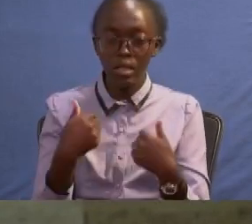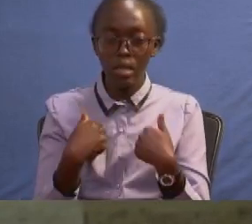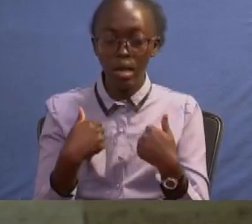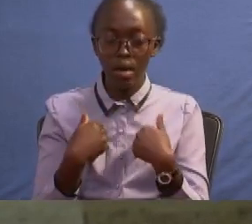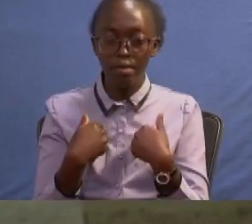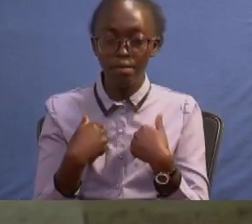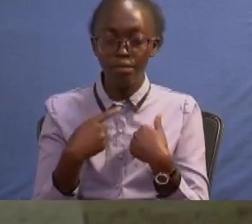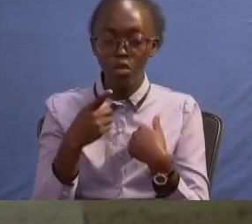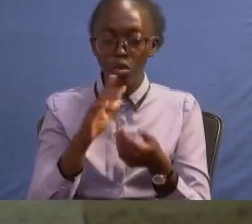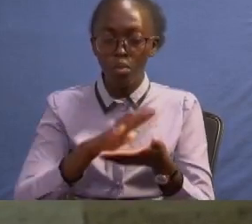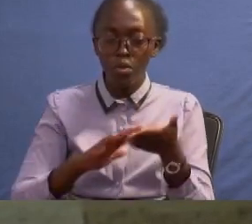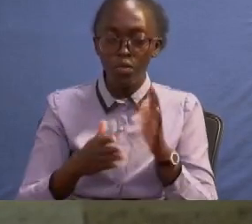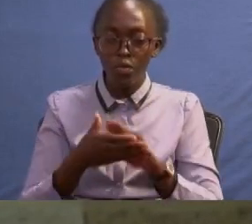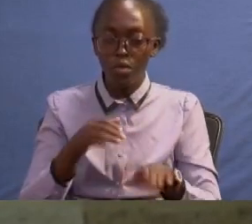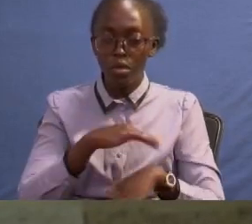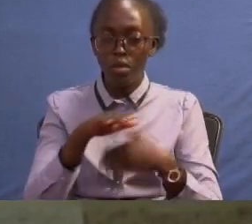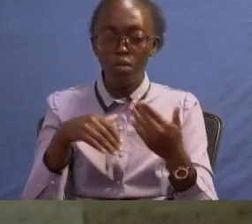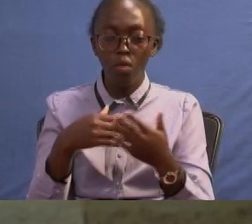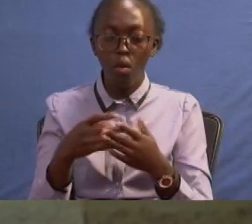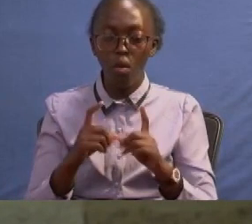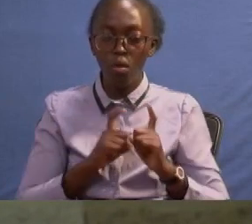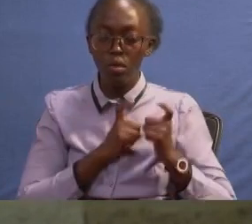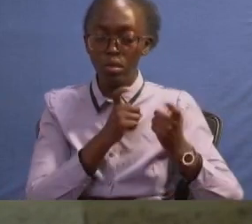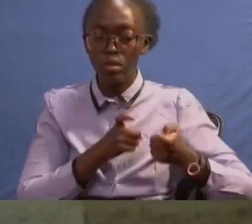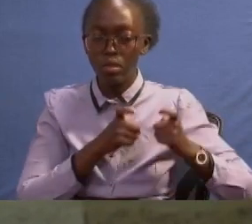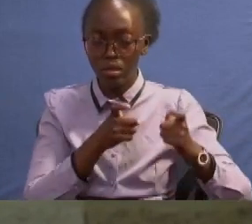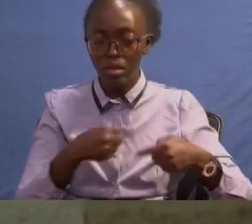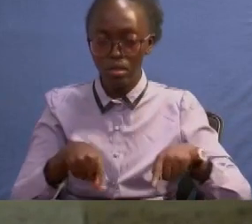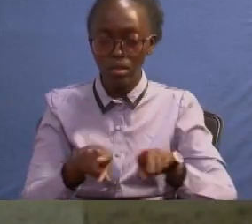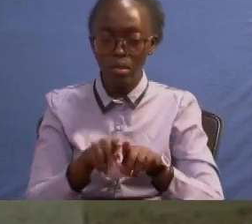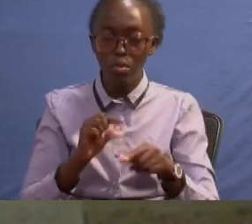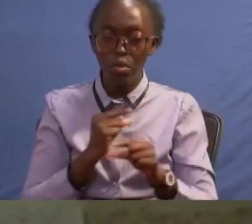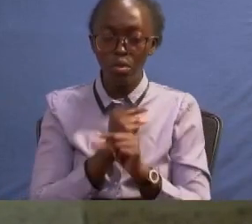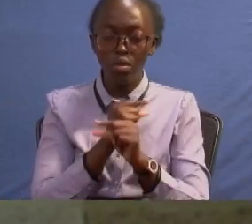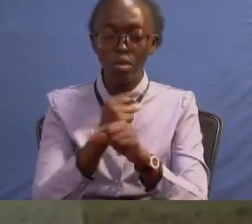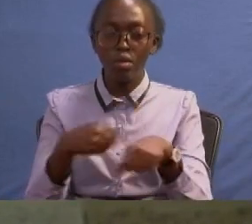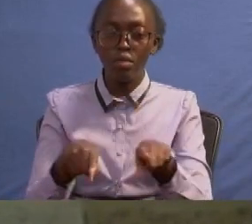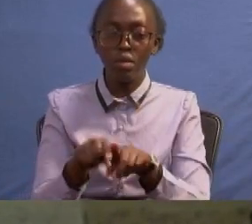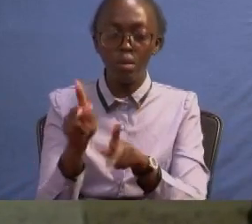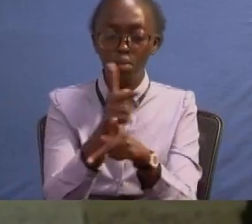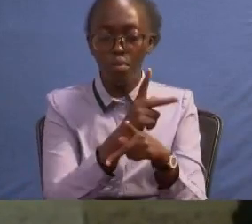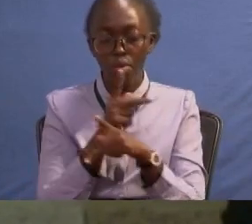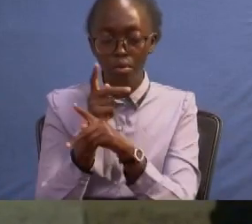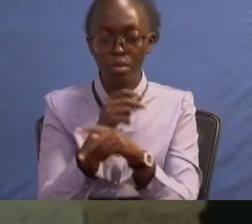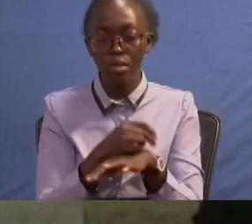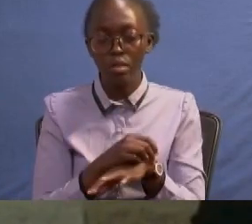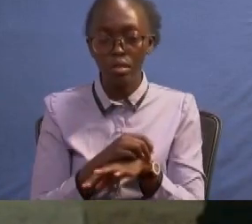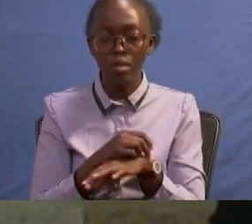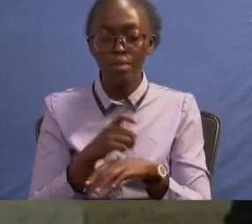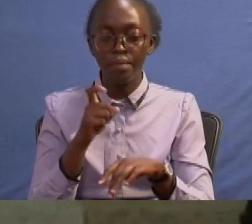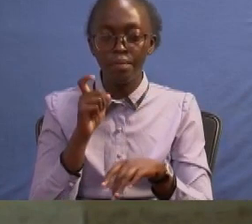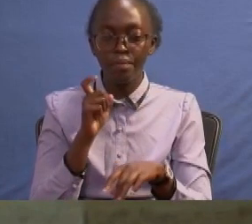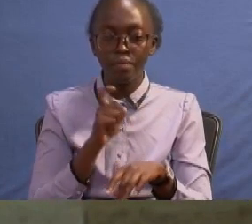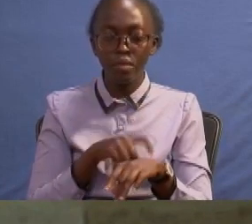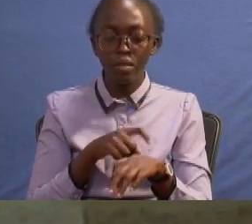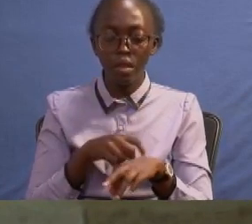have forgiven us many sins. You have guided us. You have protected us. Even when, Lord, we are on those